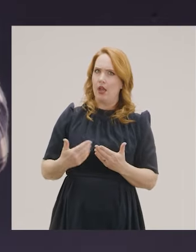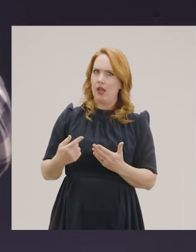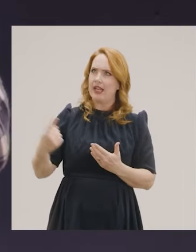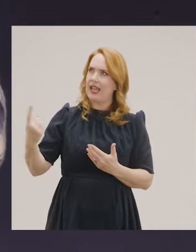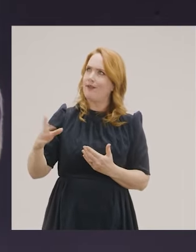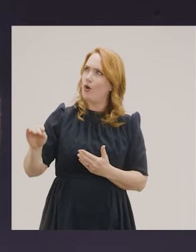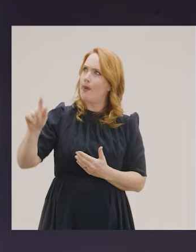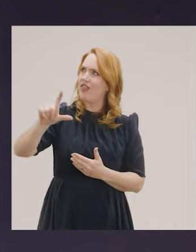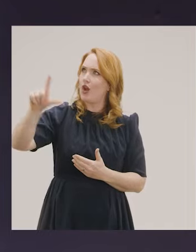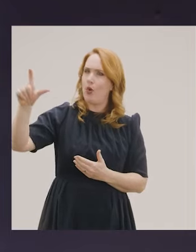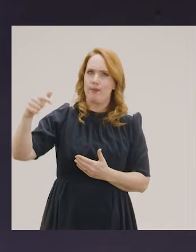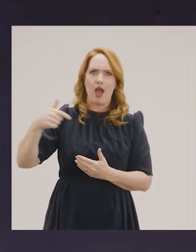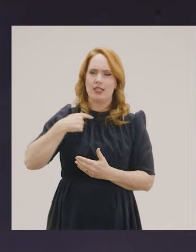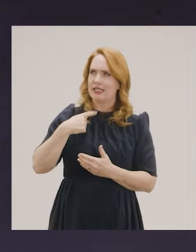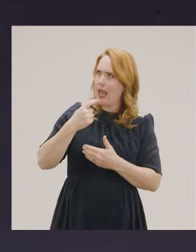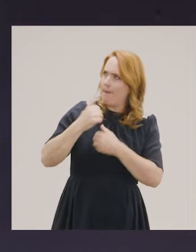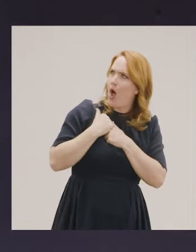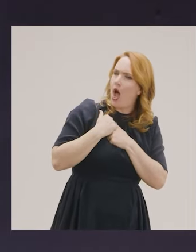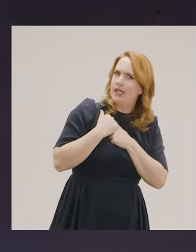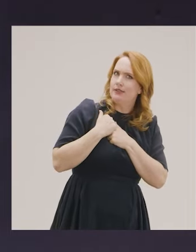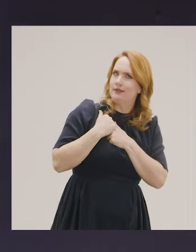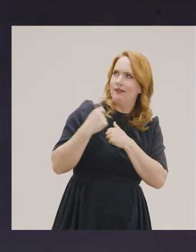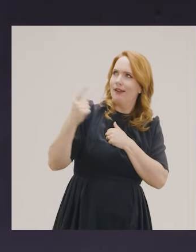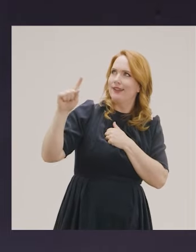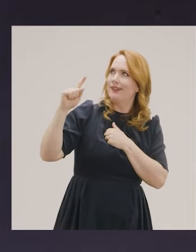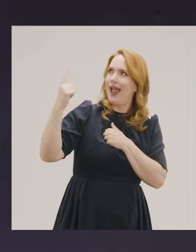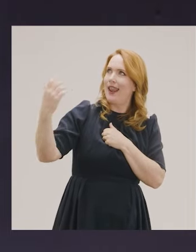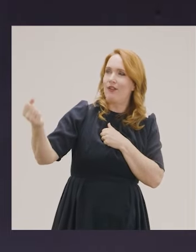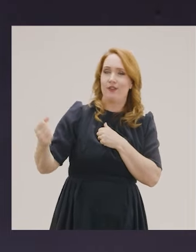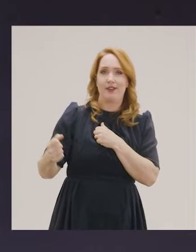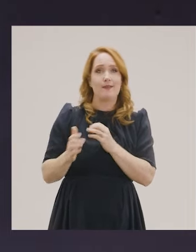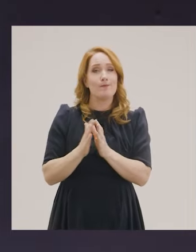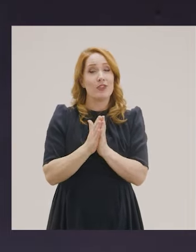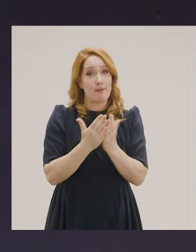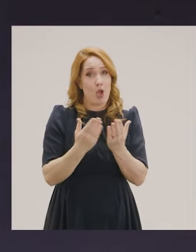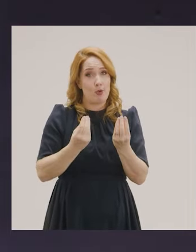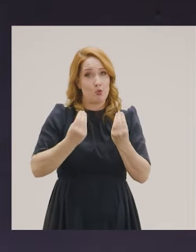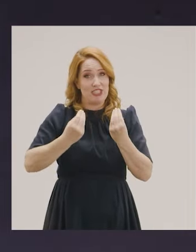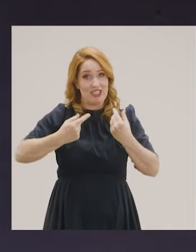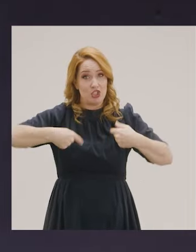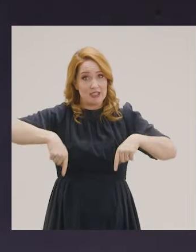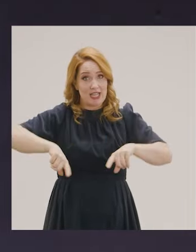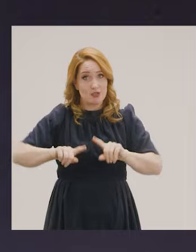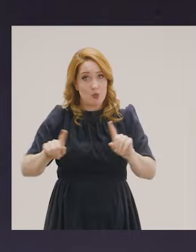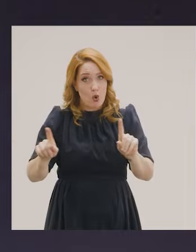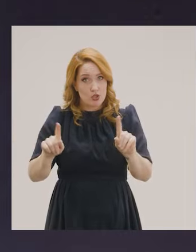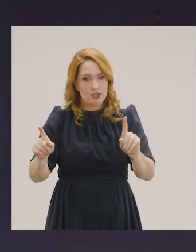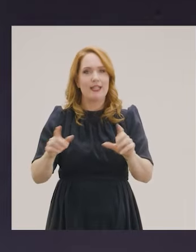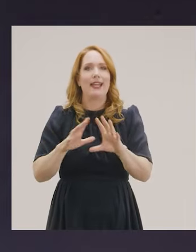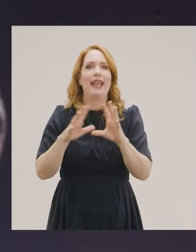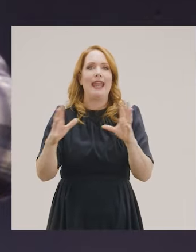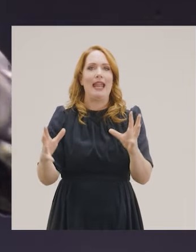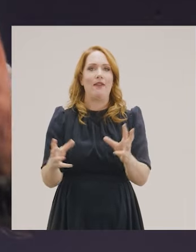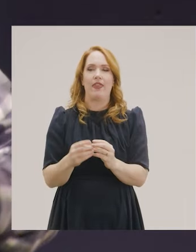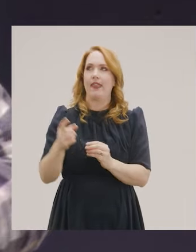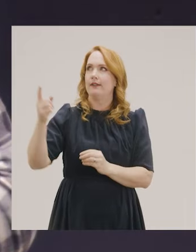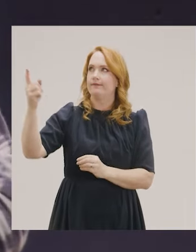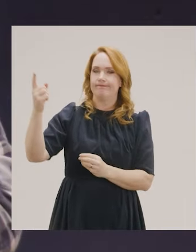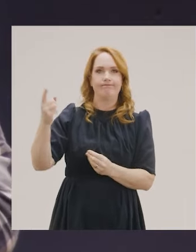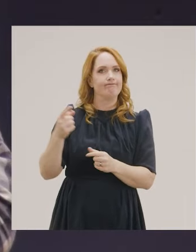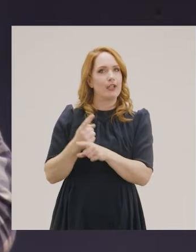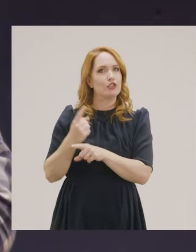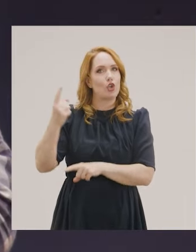came from you, Lord. So whose is it? Mine. It's mine. Friends, actually the Bible teaches us that everything is